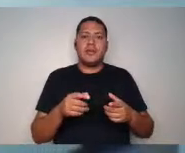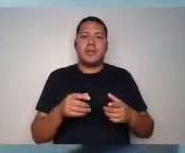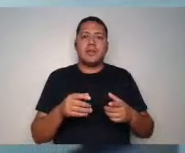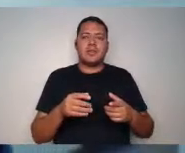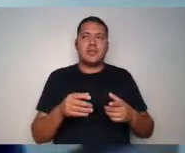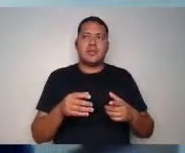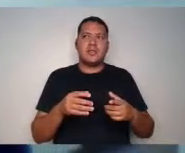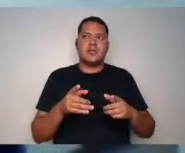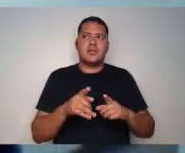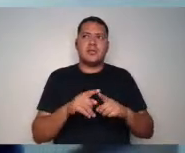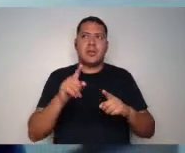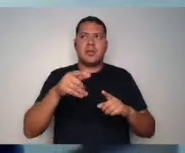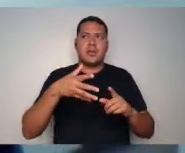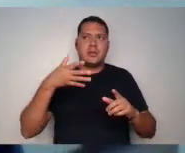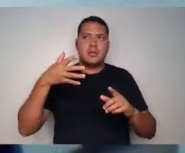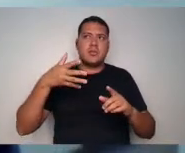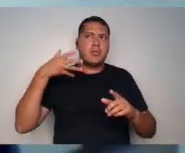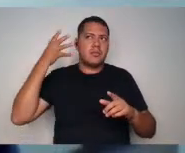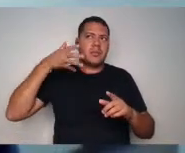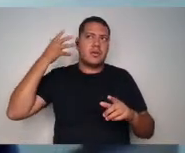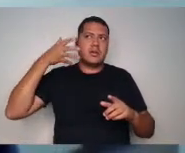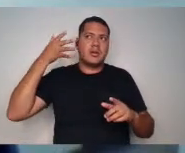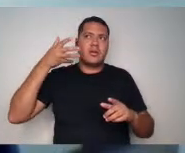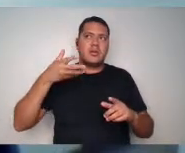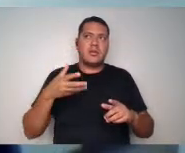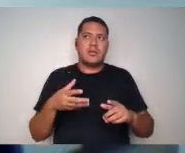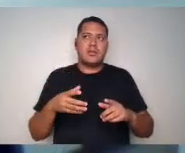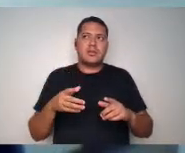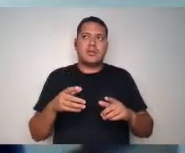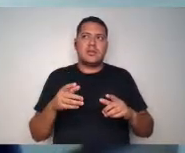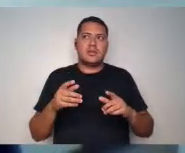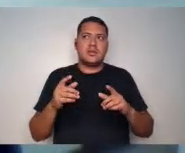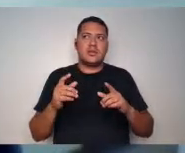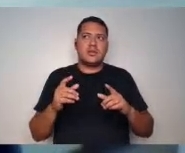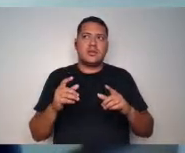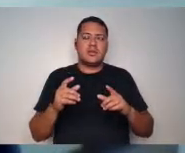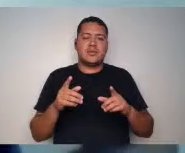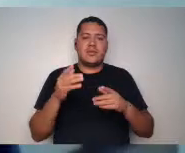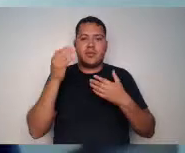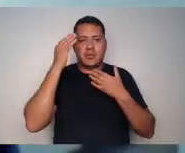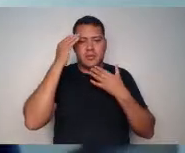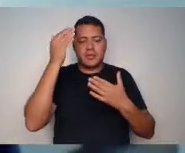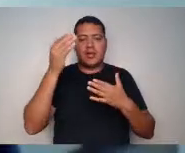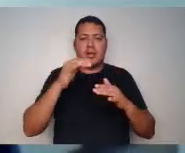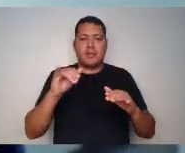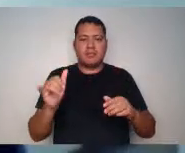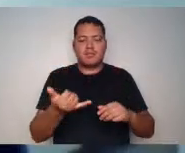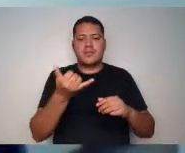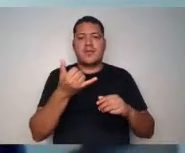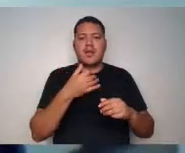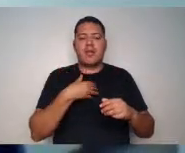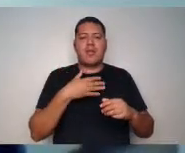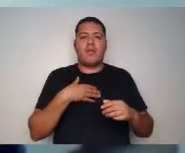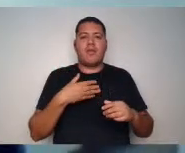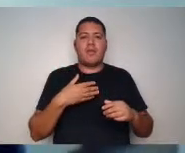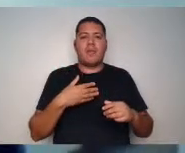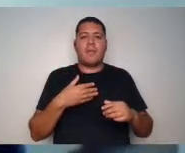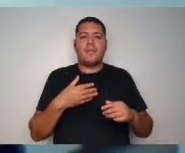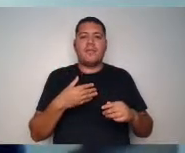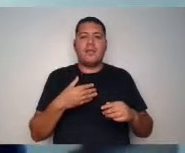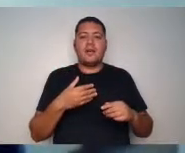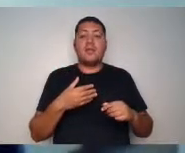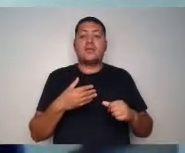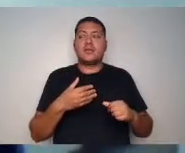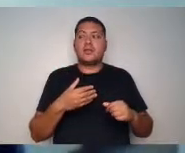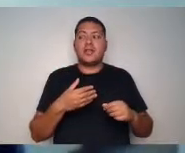this rest of the panel will be enriching just as well. Thank you very much for the possibility to be